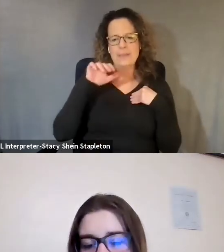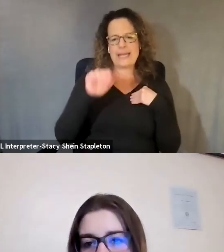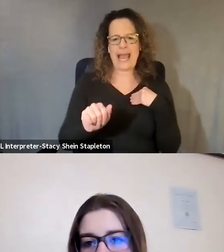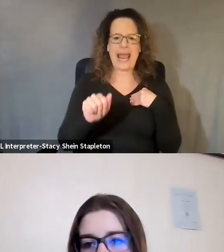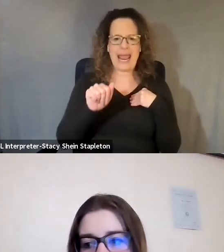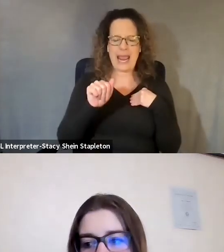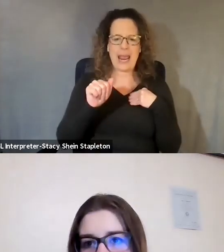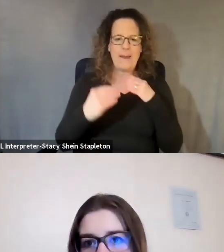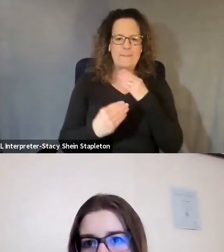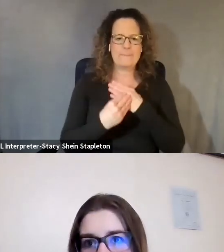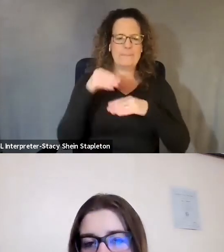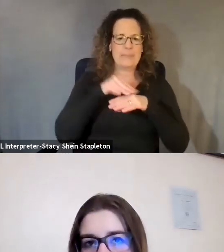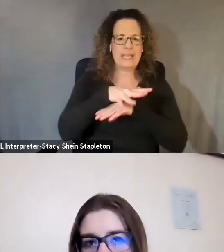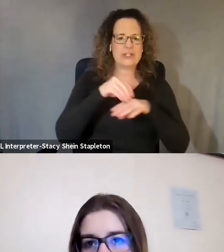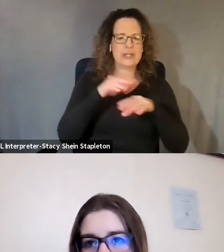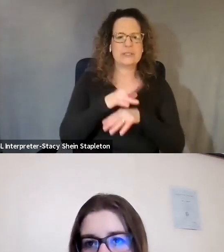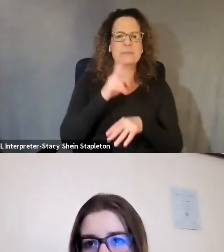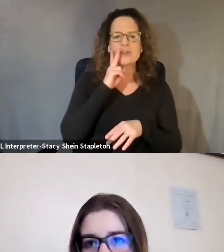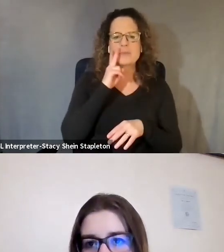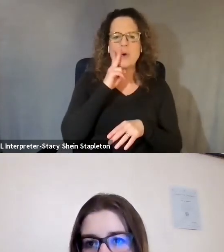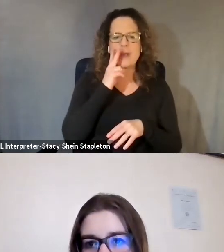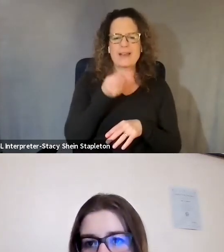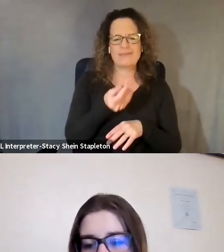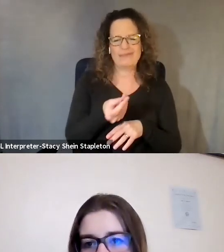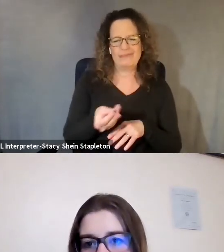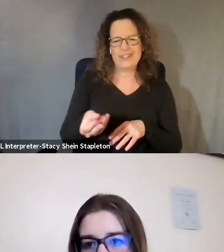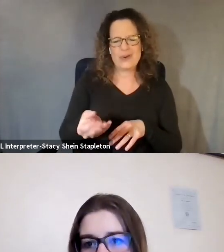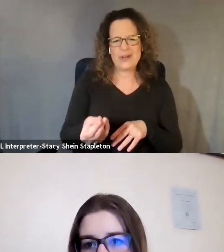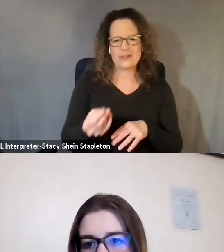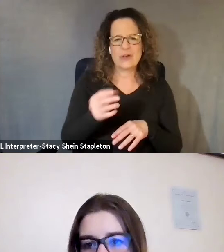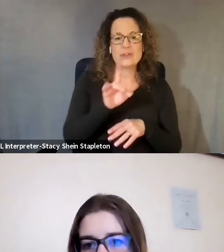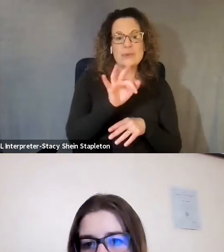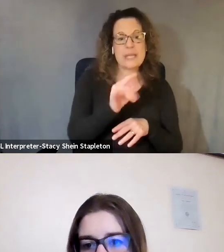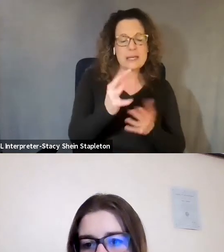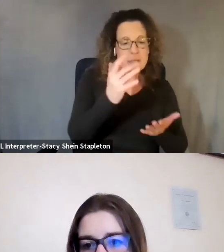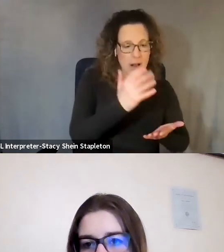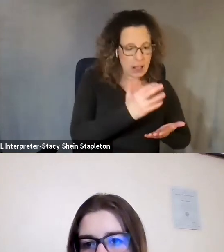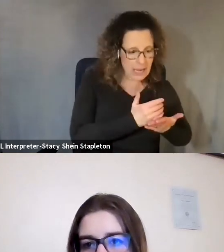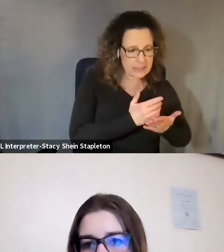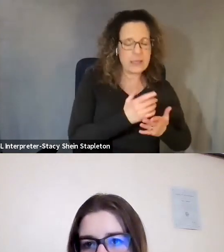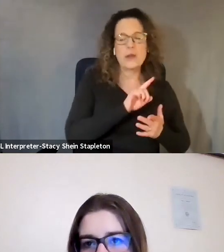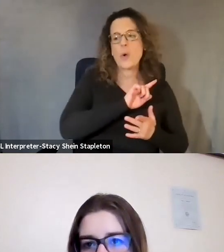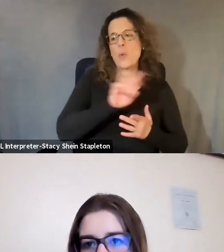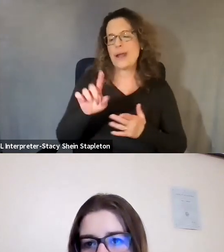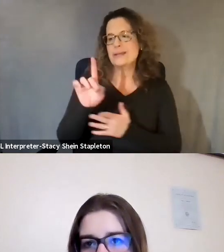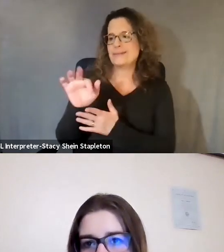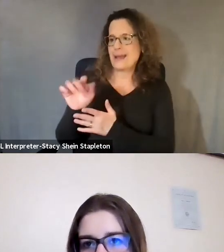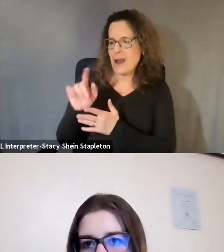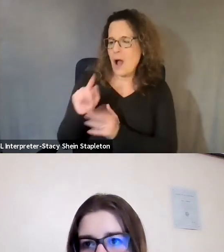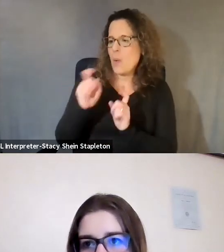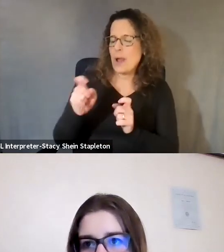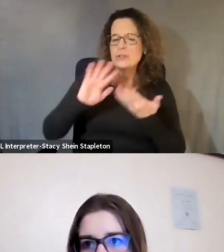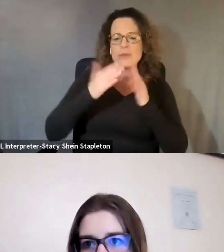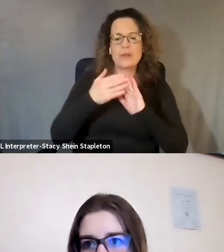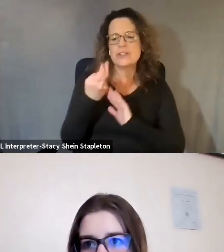smoking related materials. And so the data were collected, and volunteers took that data, went to their village